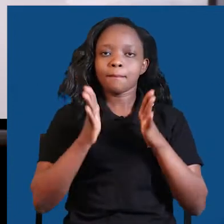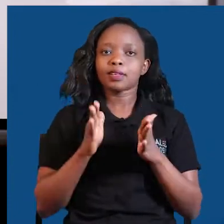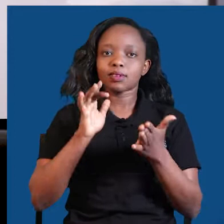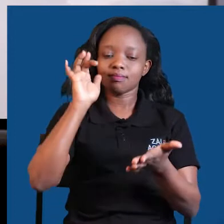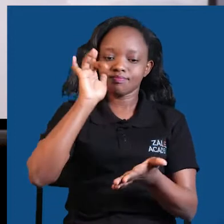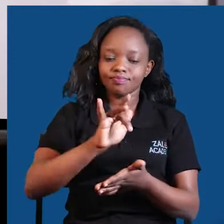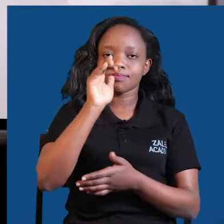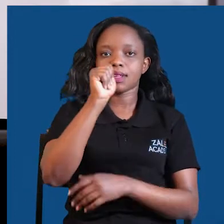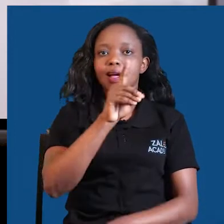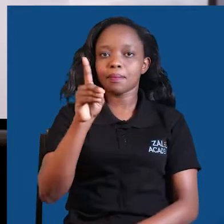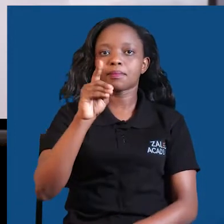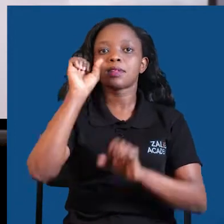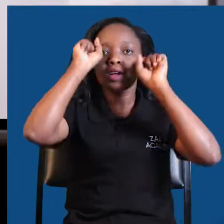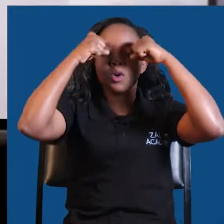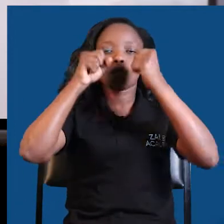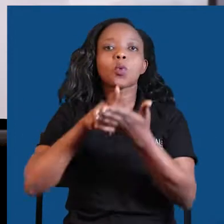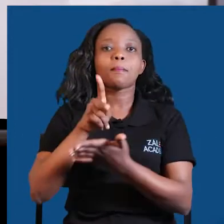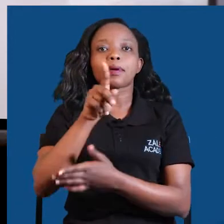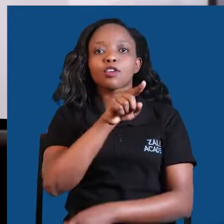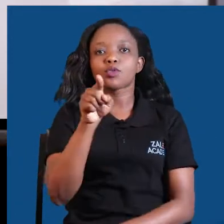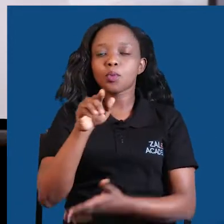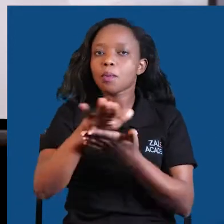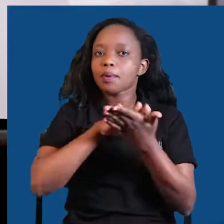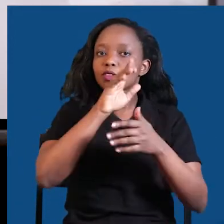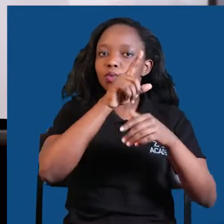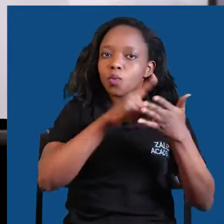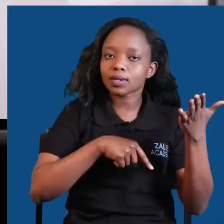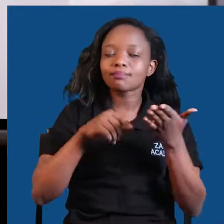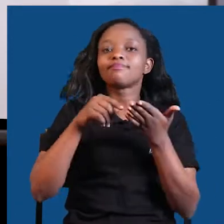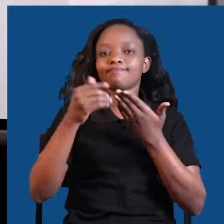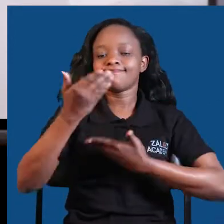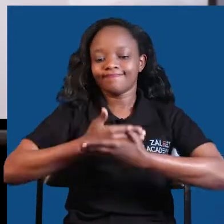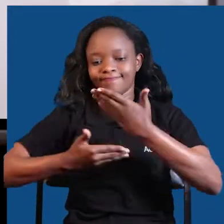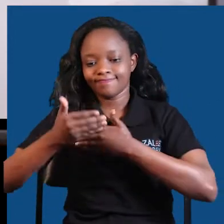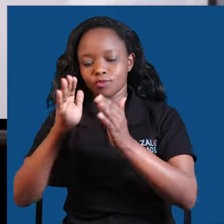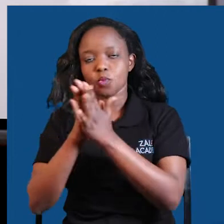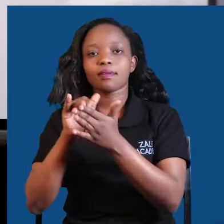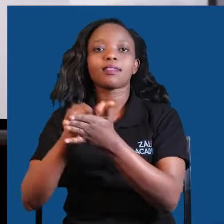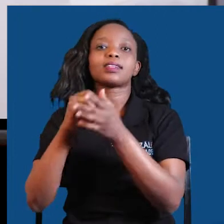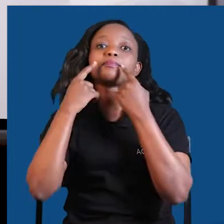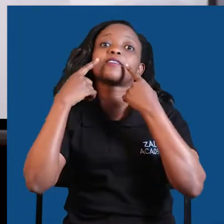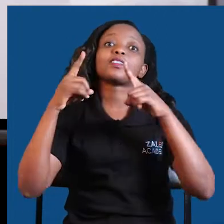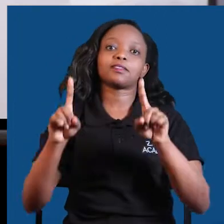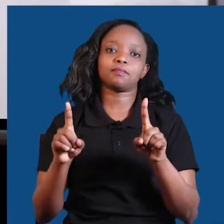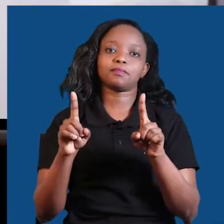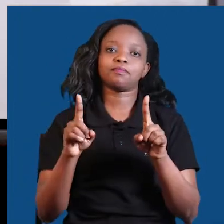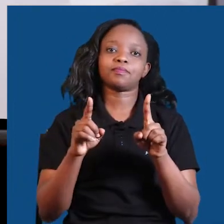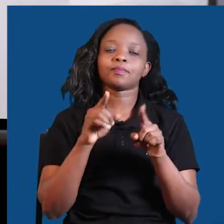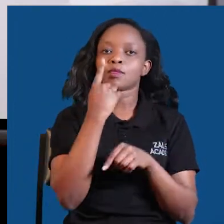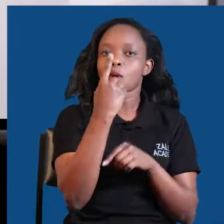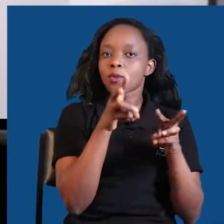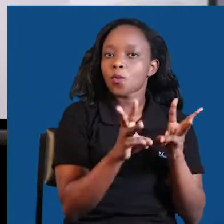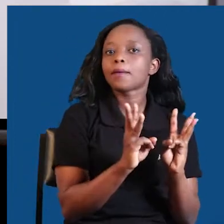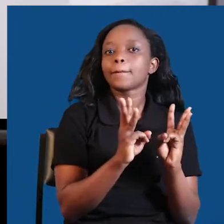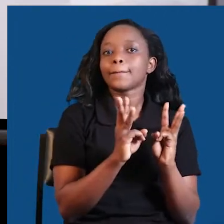when a user clicks on that advertisement, Google will pay you based on the interaction of the users with that advertisement. So